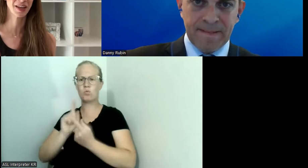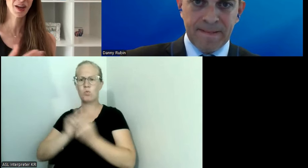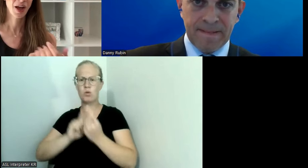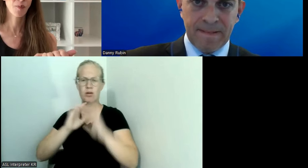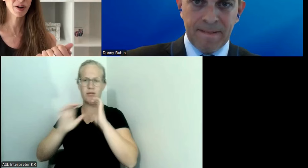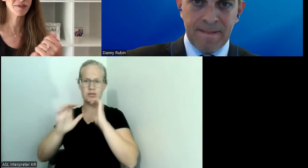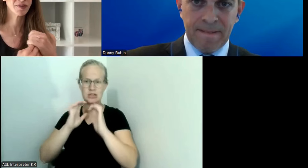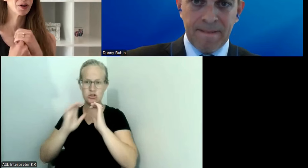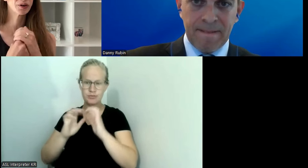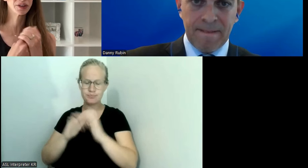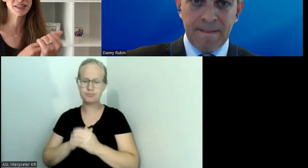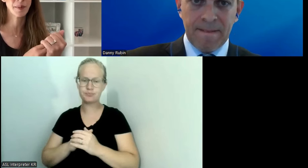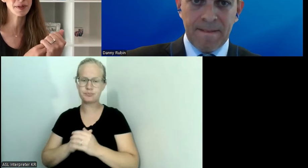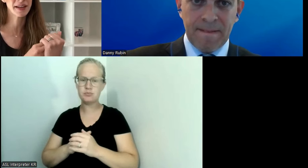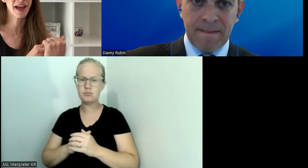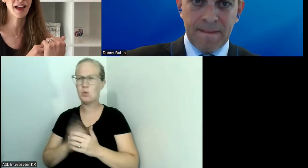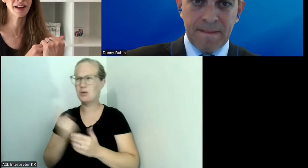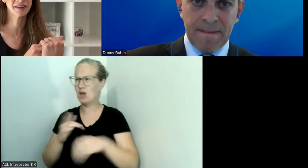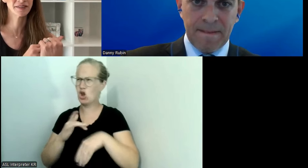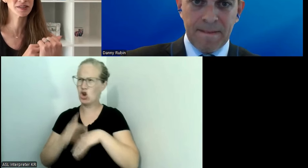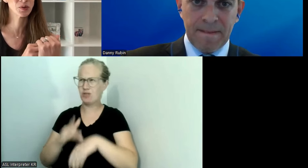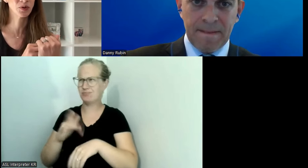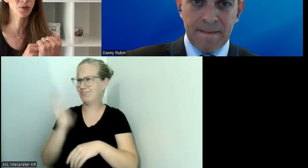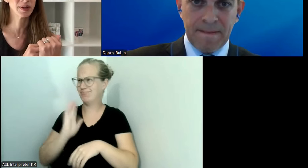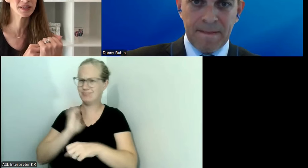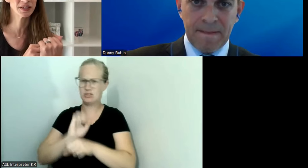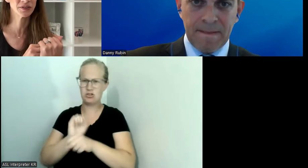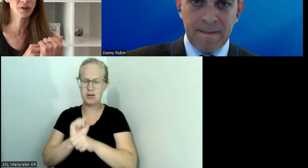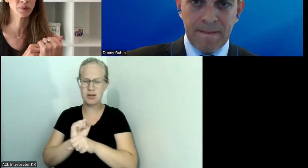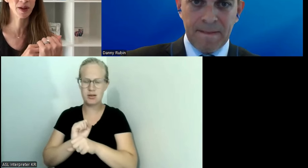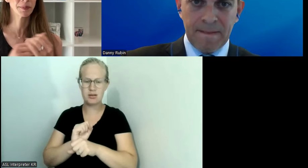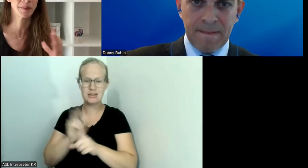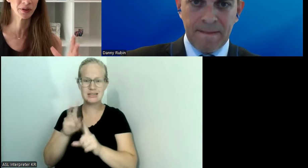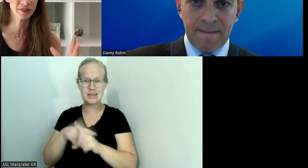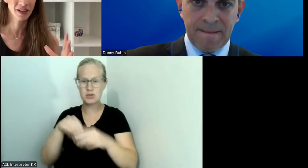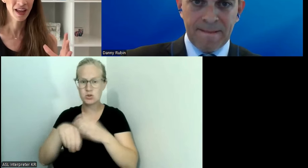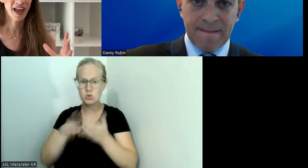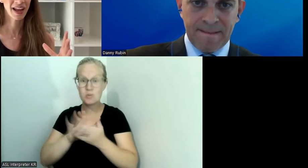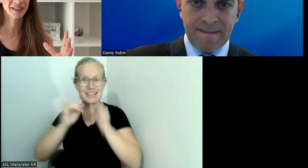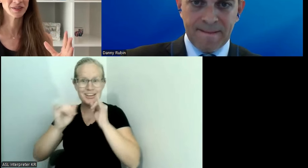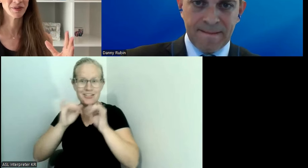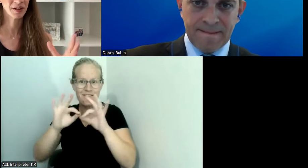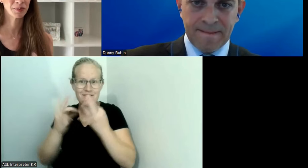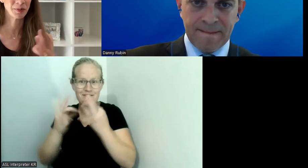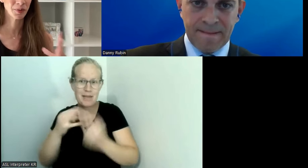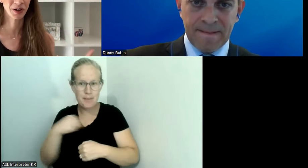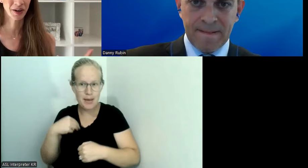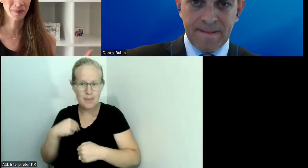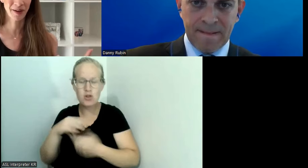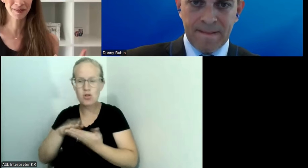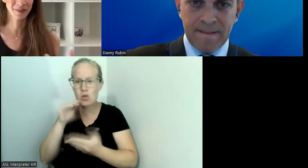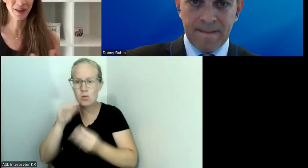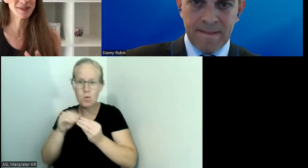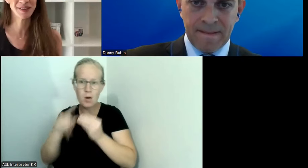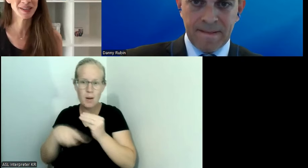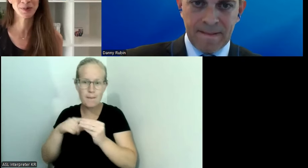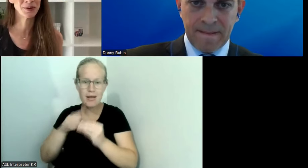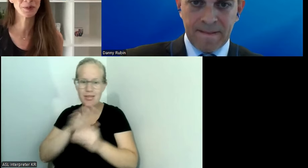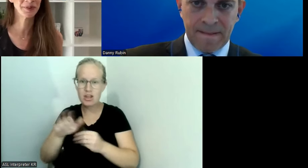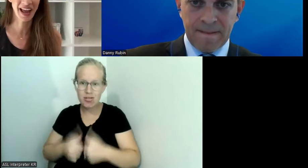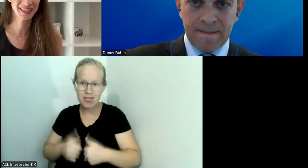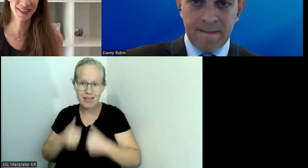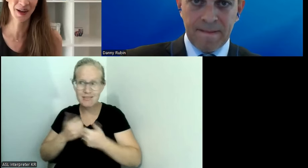I think one of the early assignments I had in school was to interview family members and to find out a little bit more about their lives